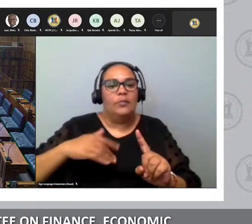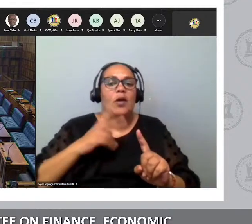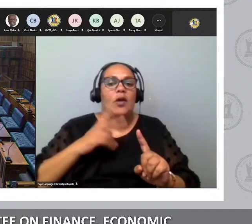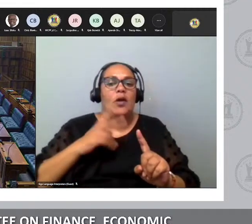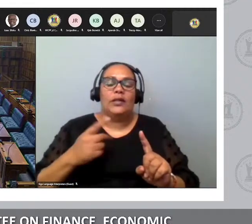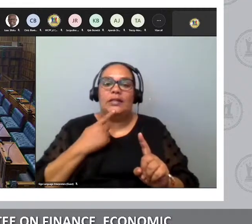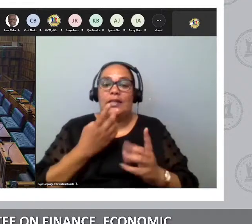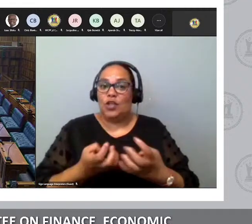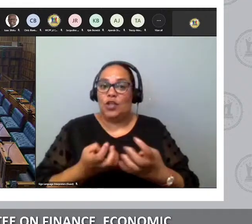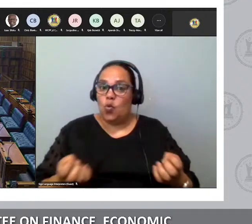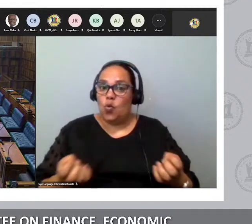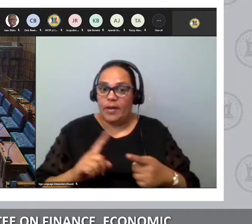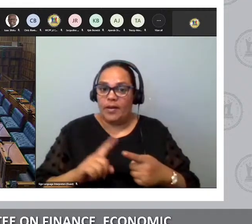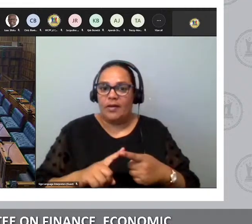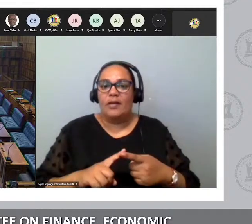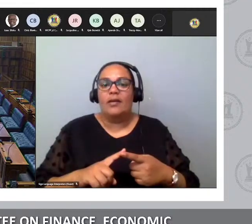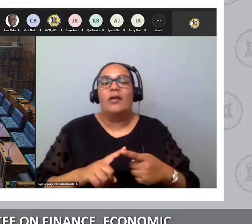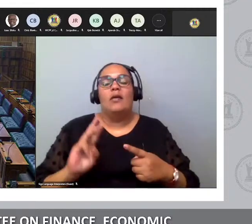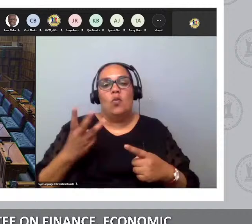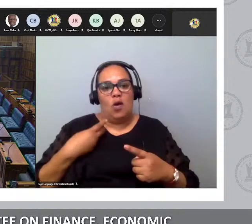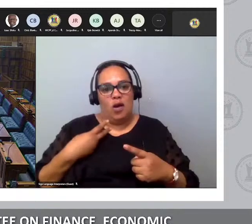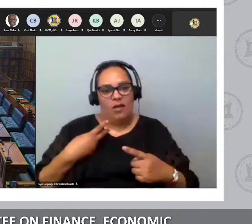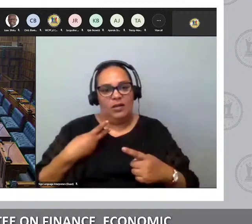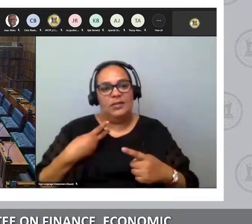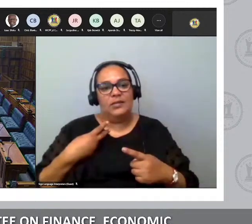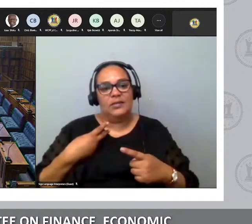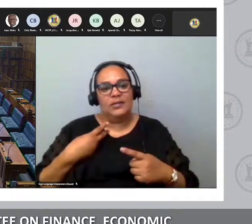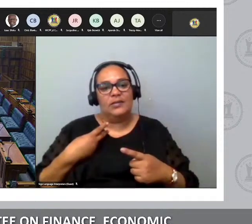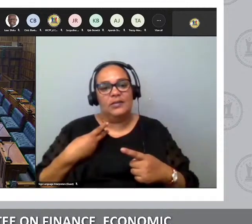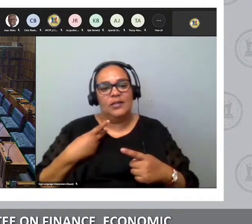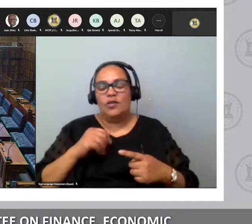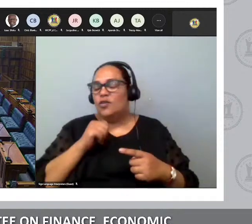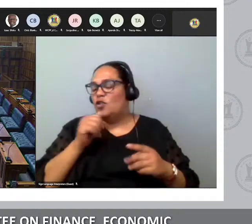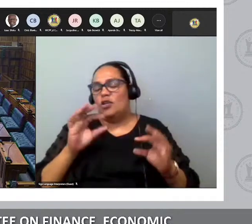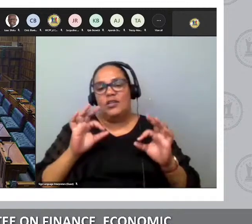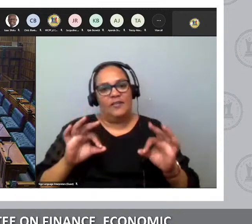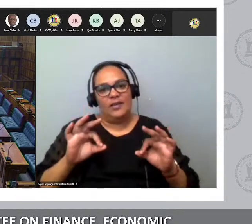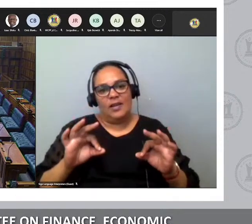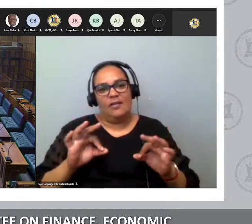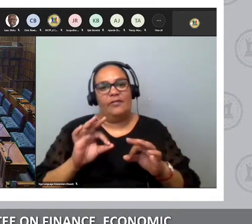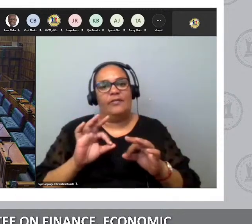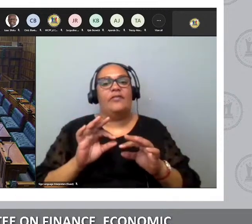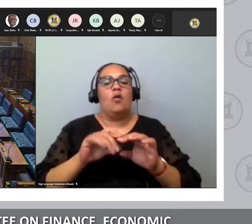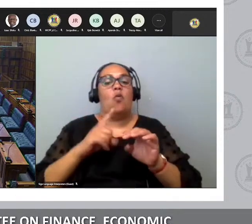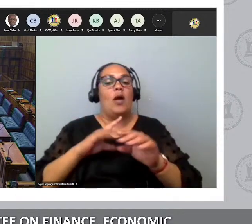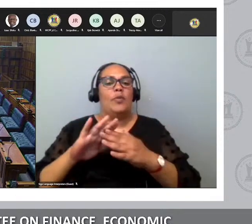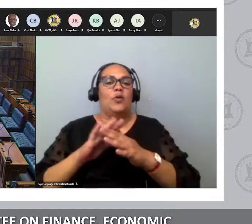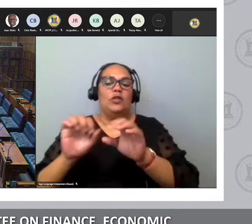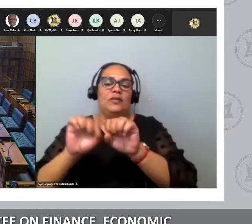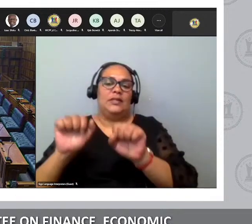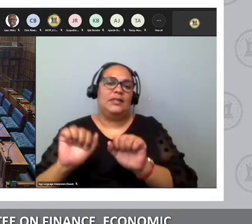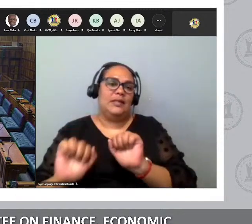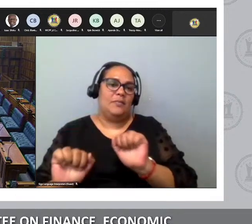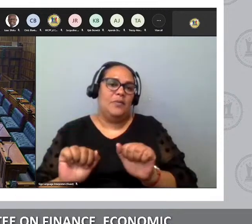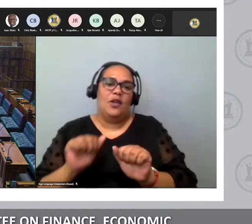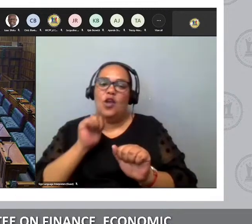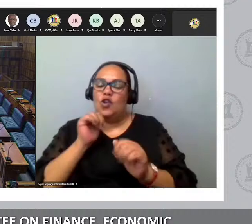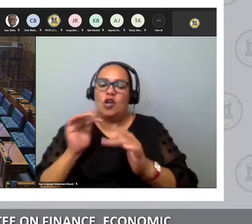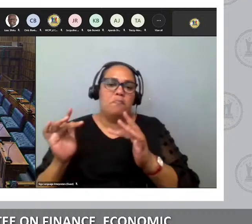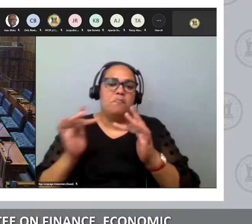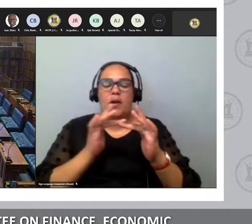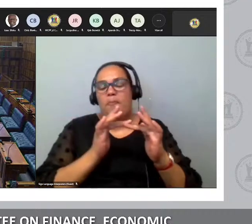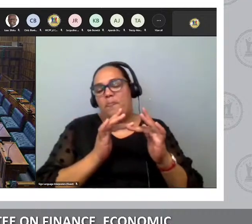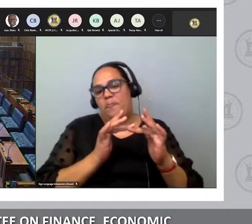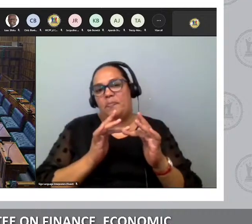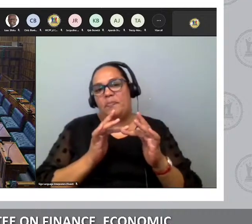equipment it was um inefficiencies in terms of the system and not connecting the dots if you